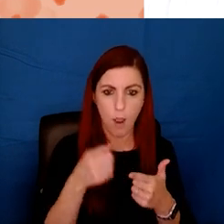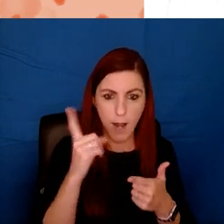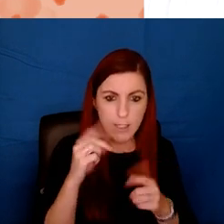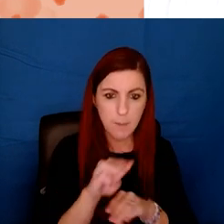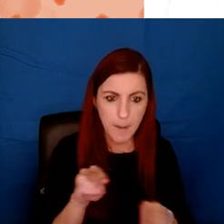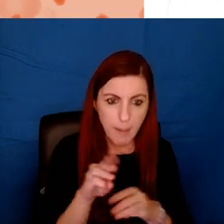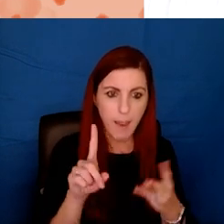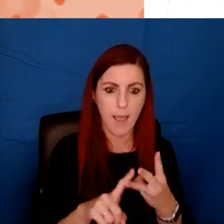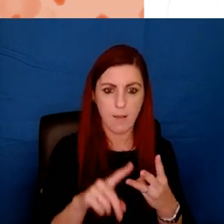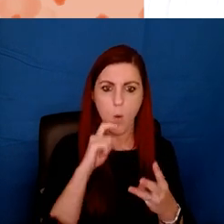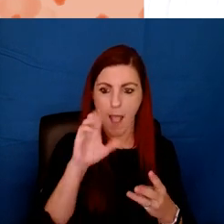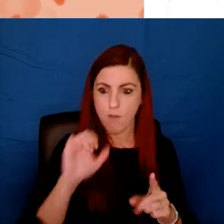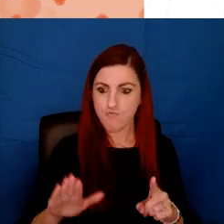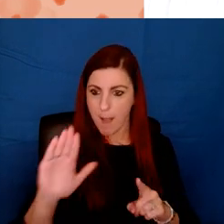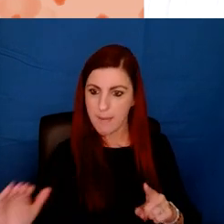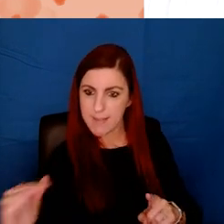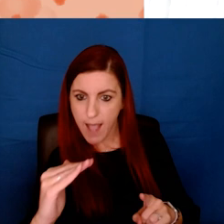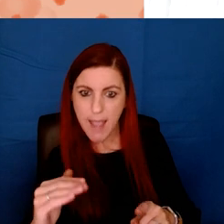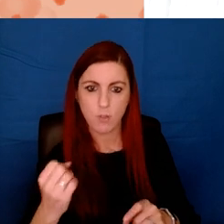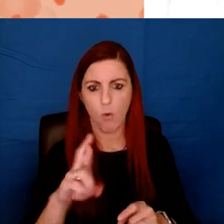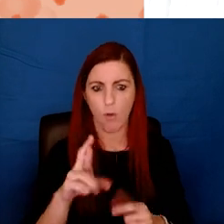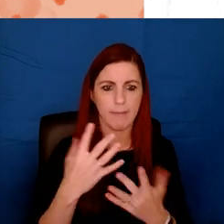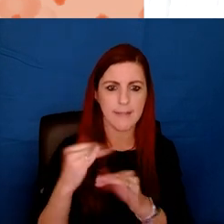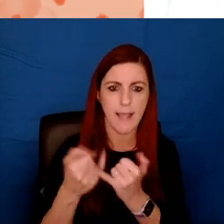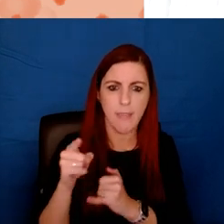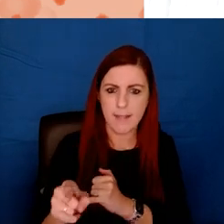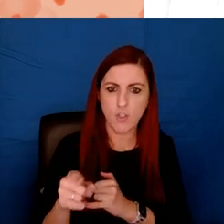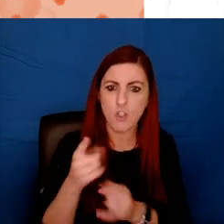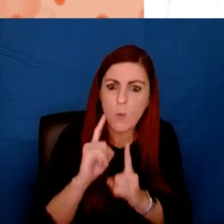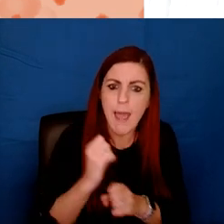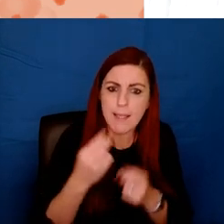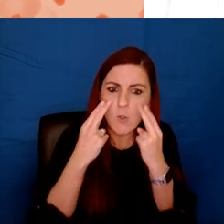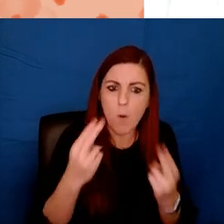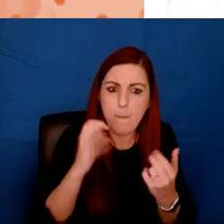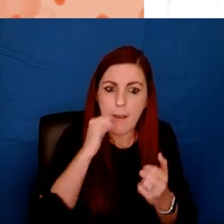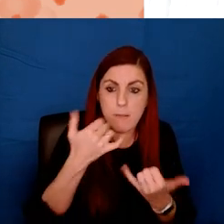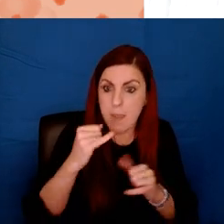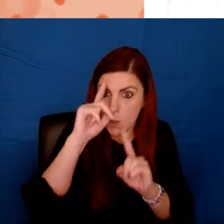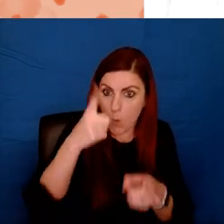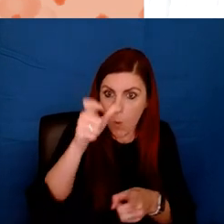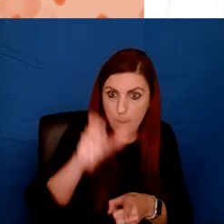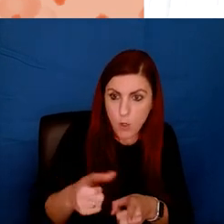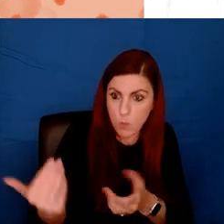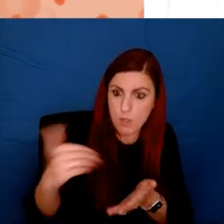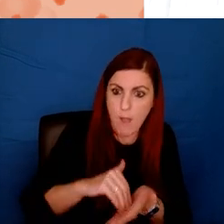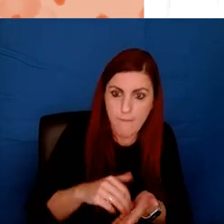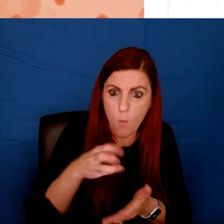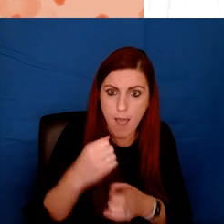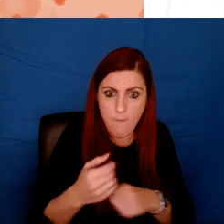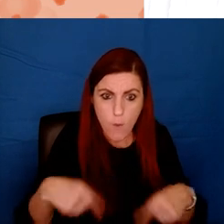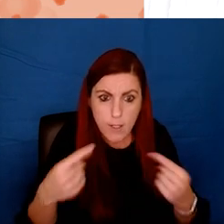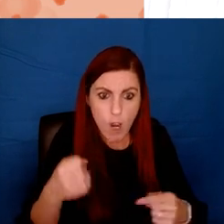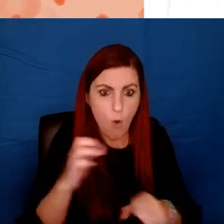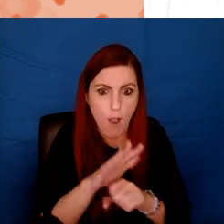the side, and just do that as the norm, because you might not know whether the person is a wheelchair user, or they might be at a different stage of